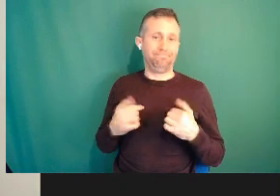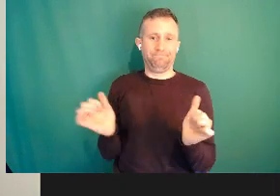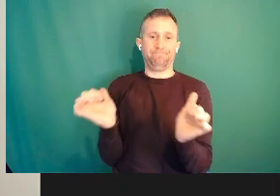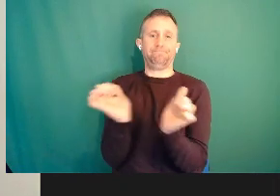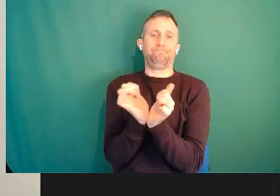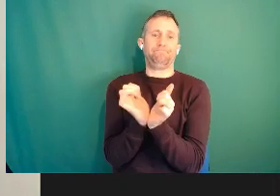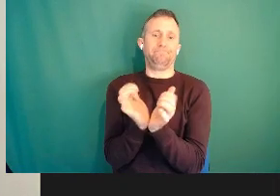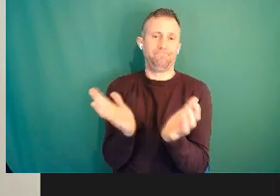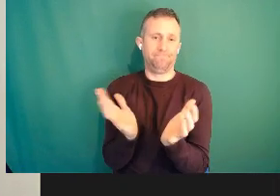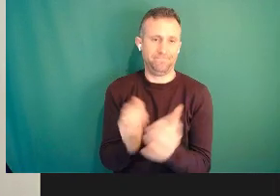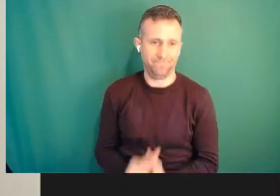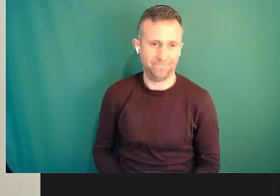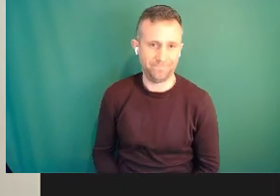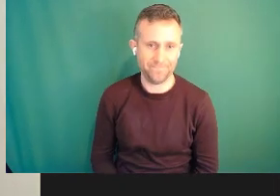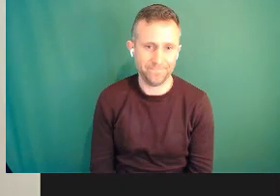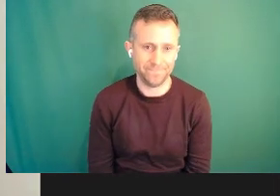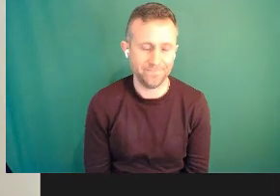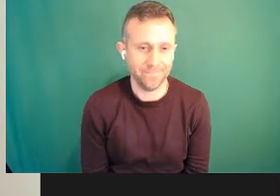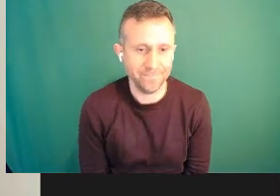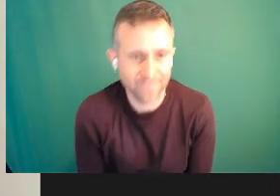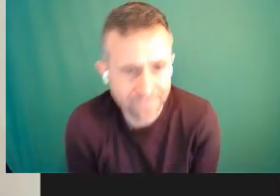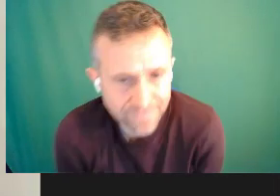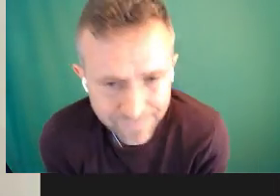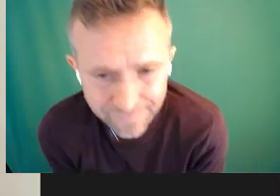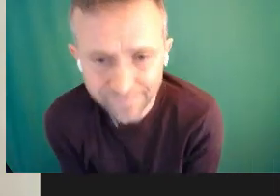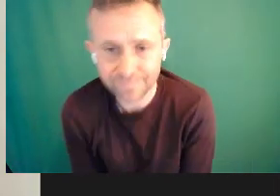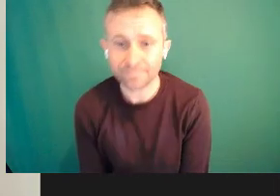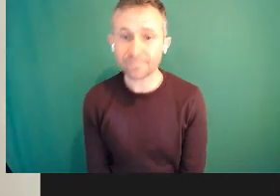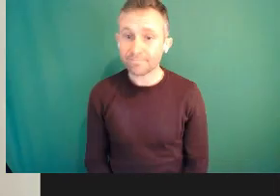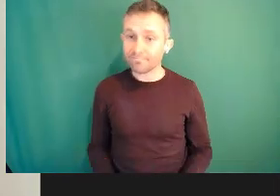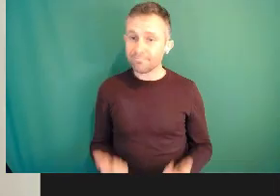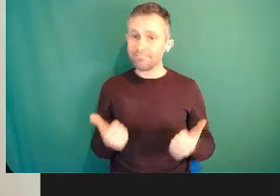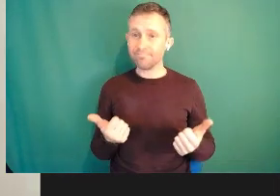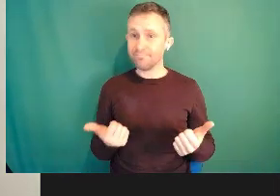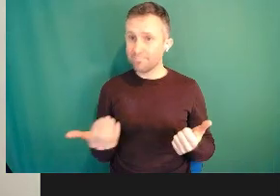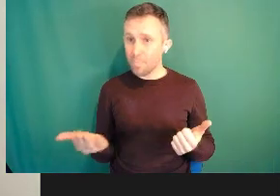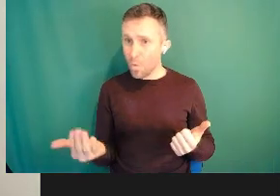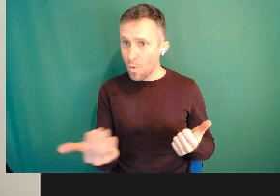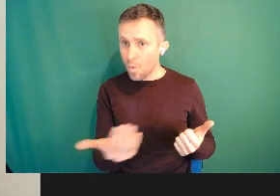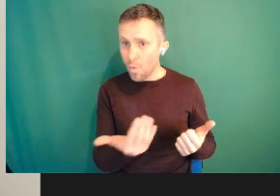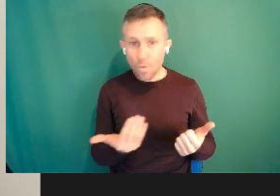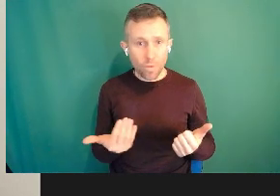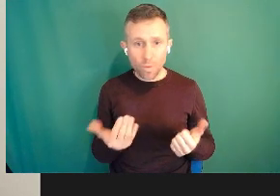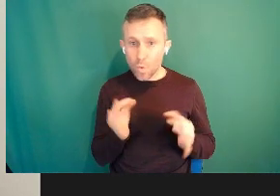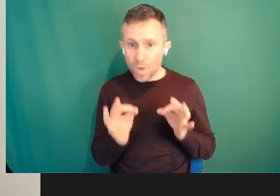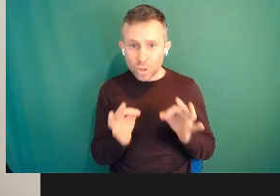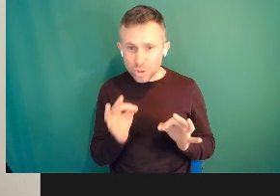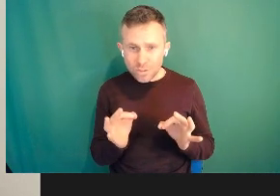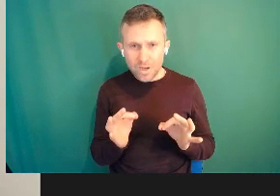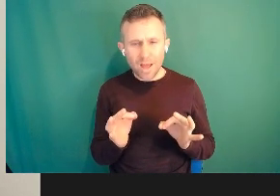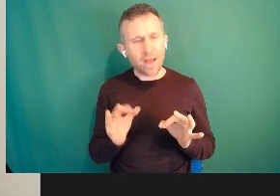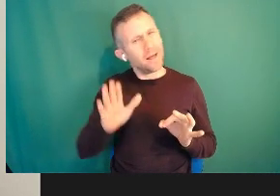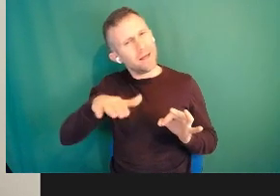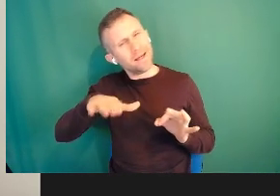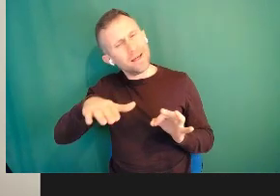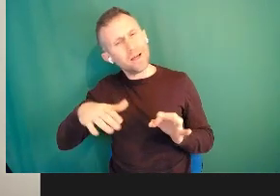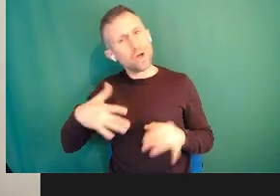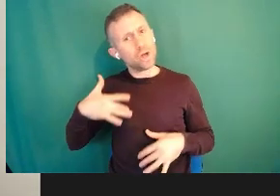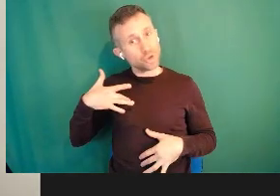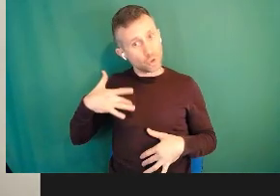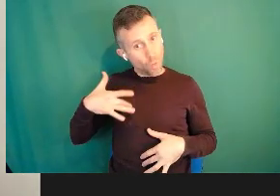Thanks, Joe. Any last questions? Can I just ask about the toilets? Do you have an accessible toilet? Yes, we